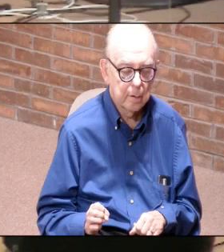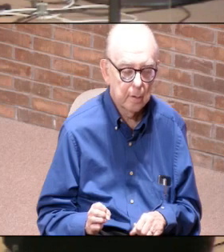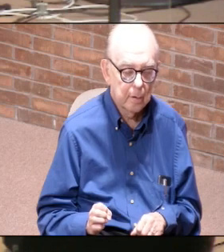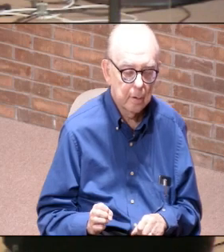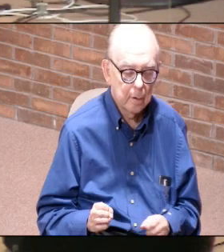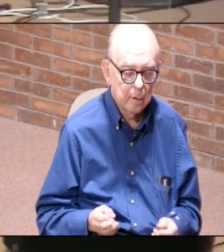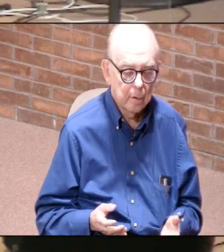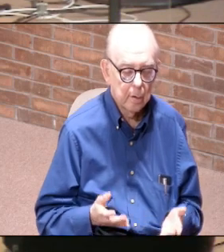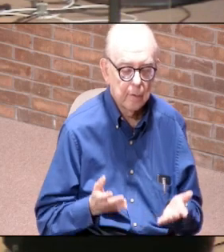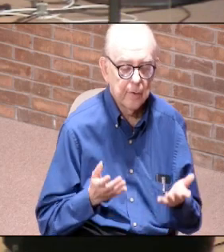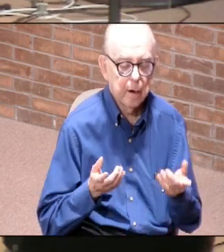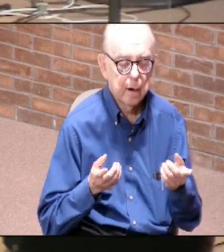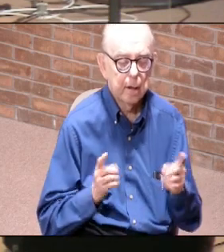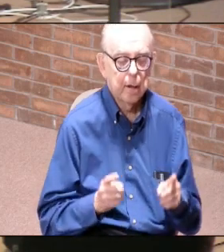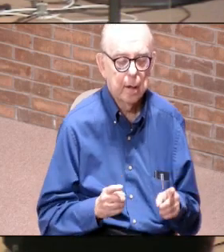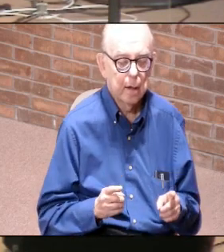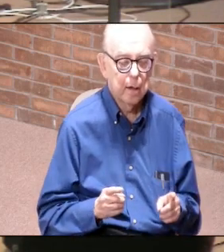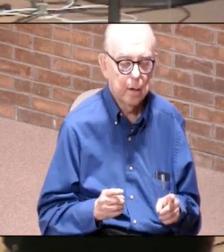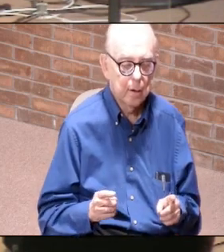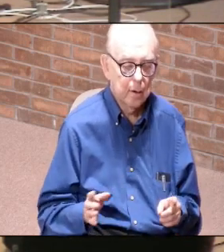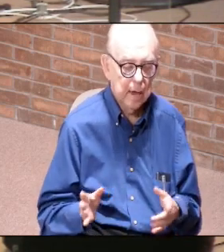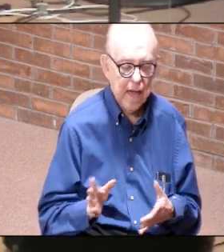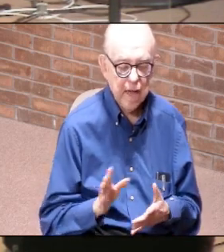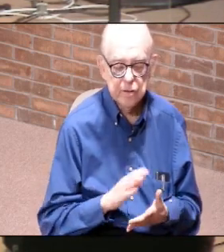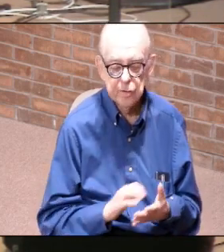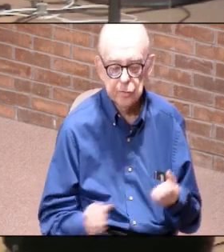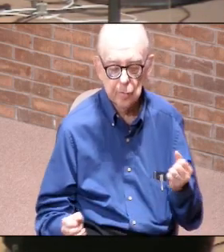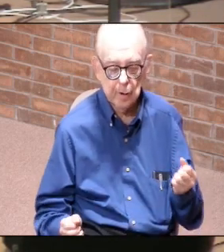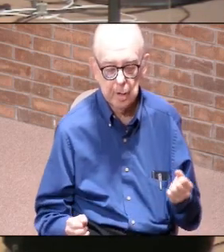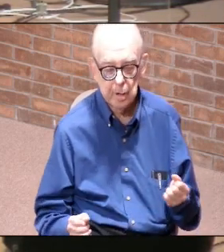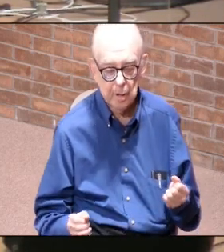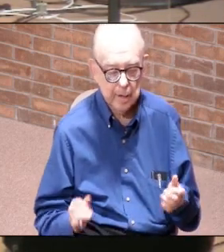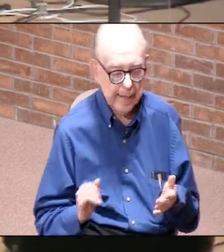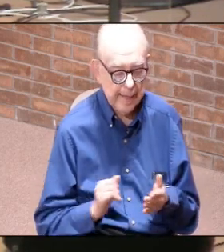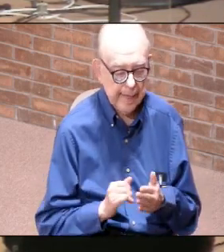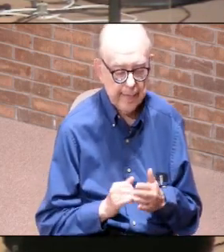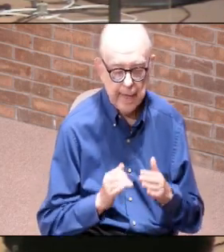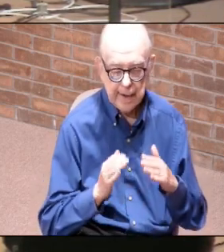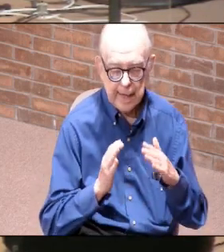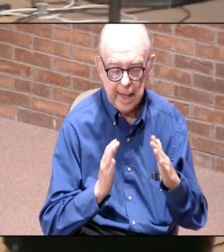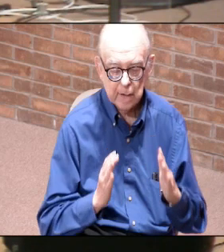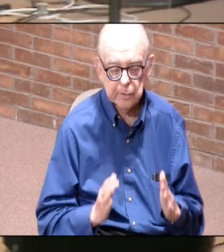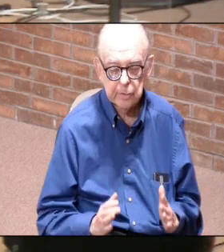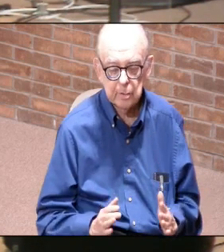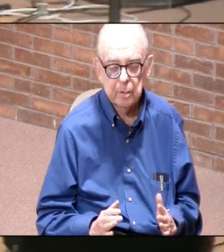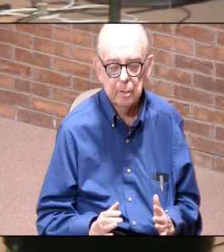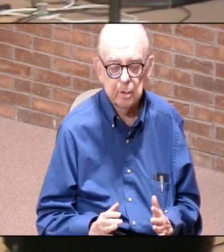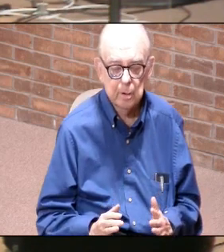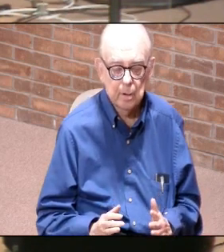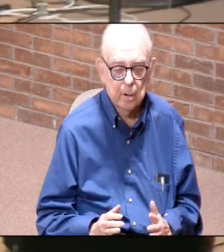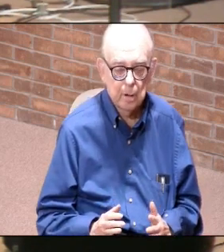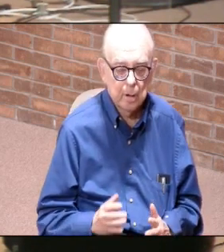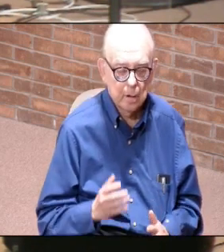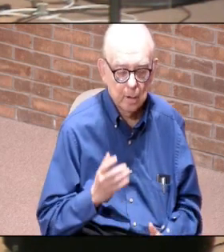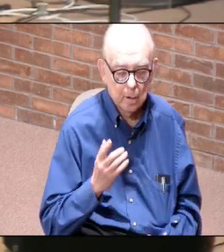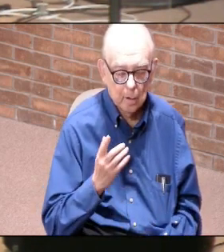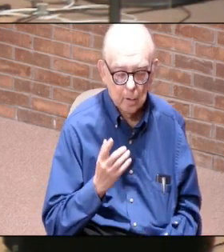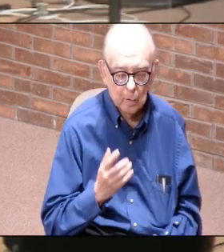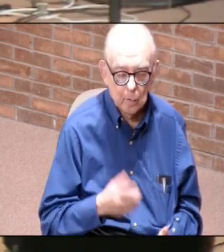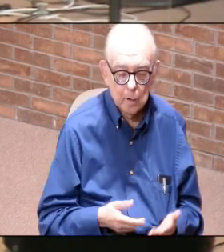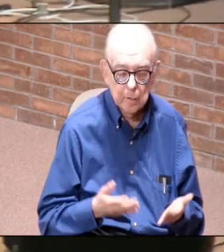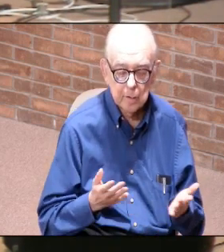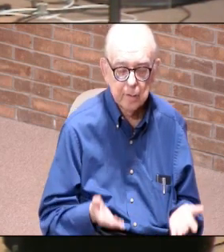A fire came along and it destroyed the house. What was